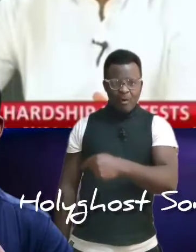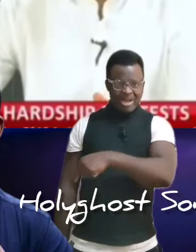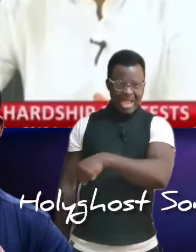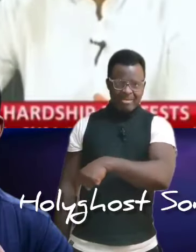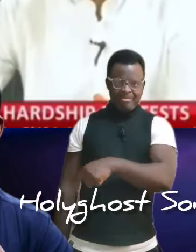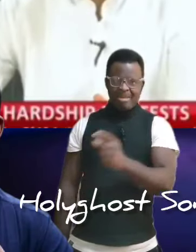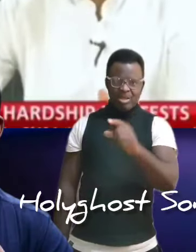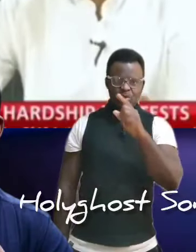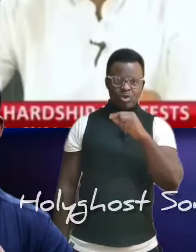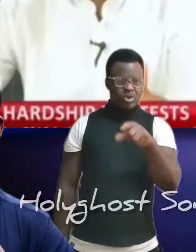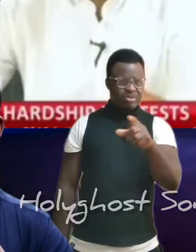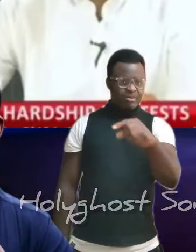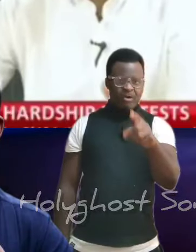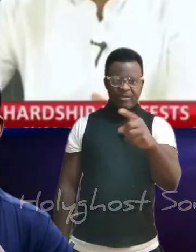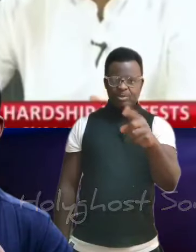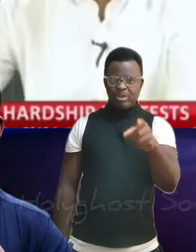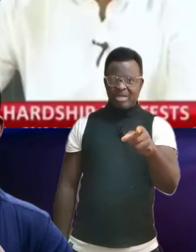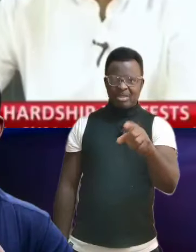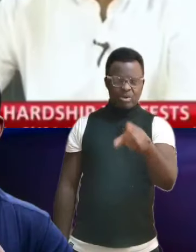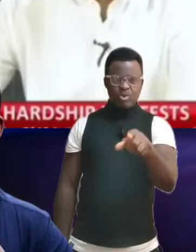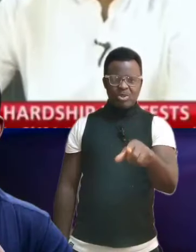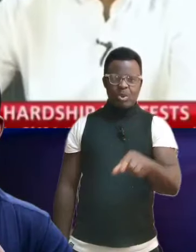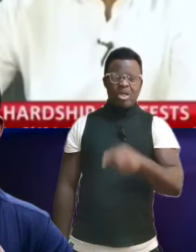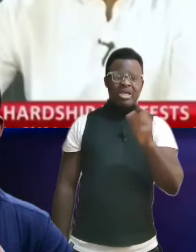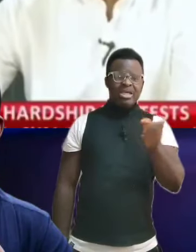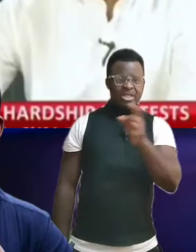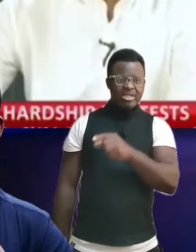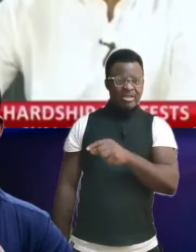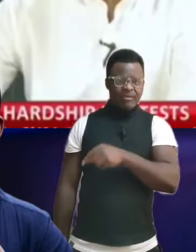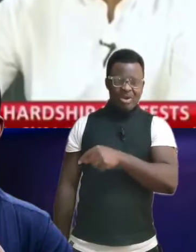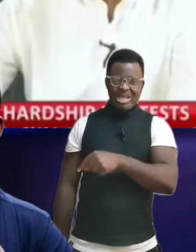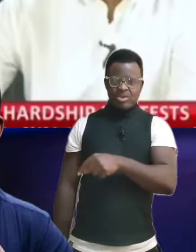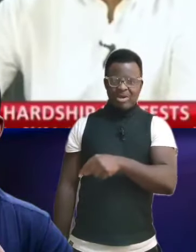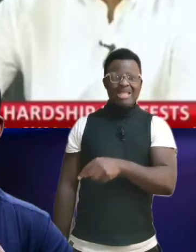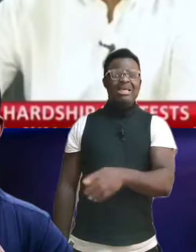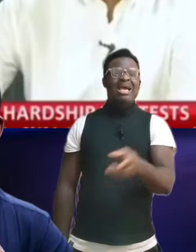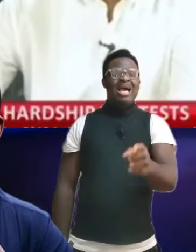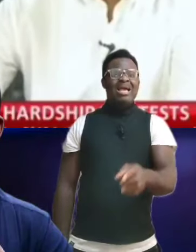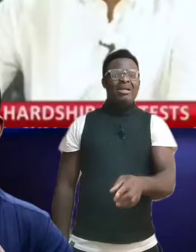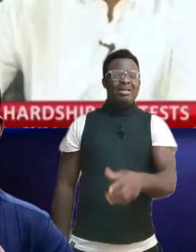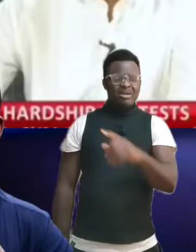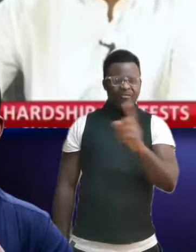So they are trying to, one of the protesters was arrested in church yesterday.